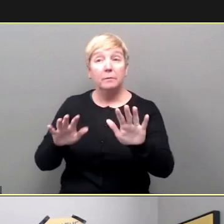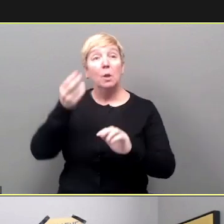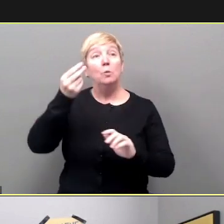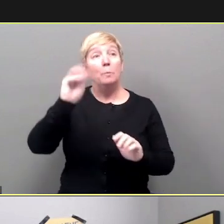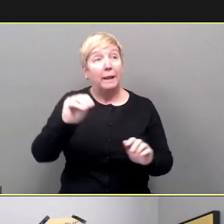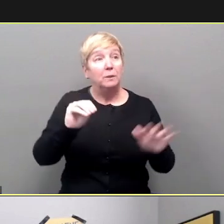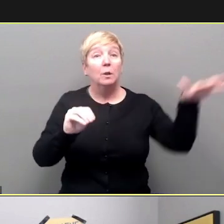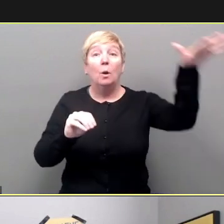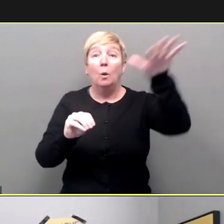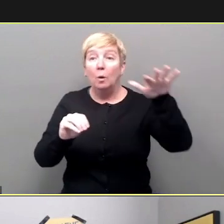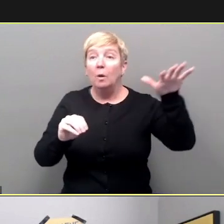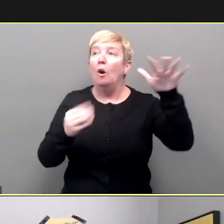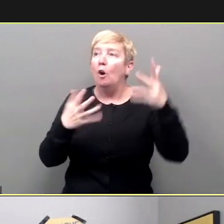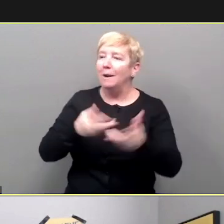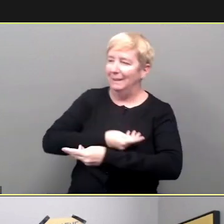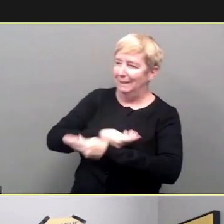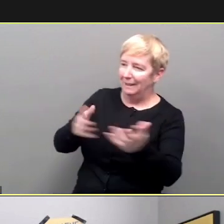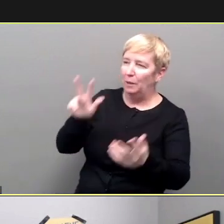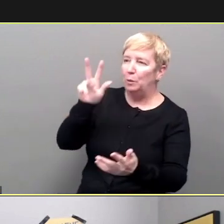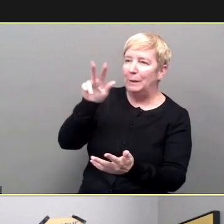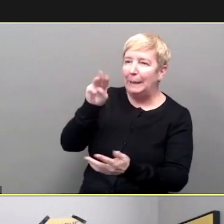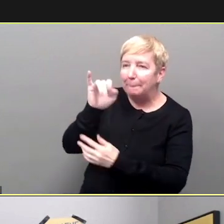administered